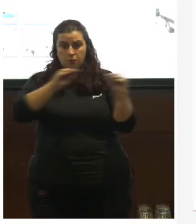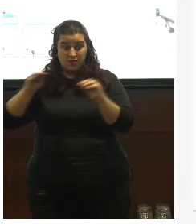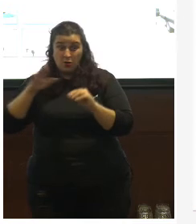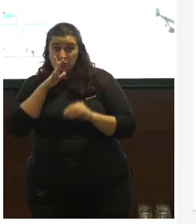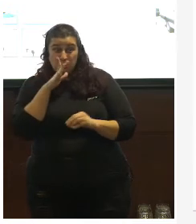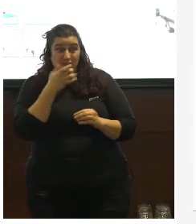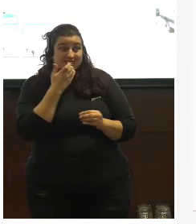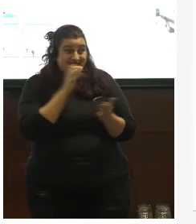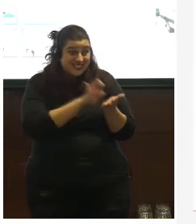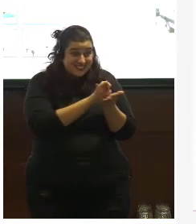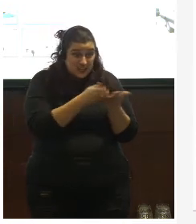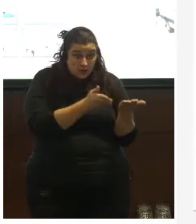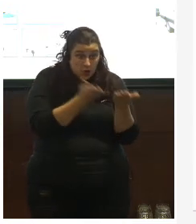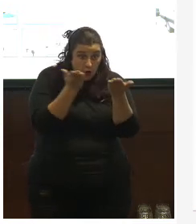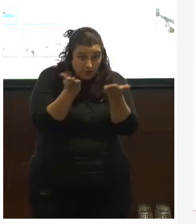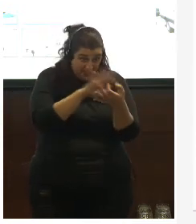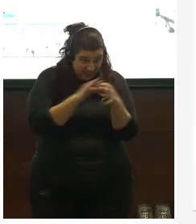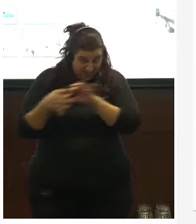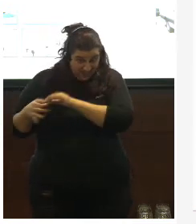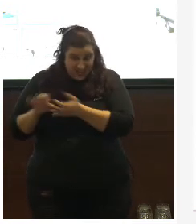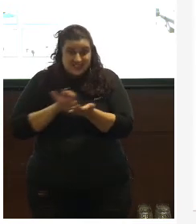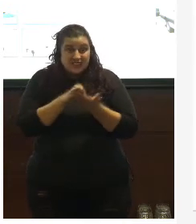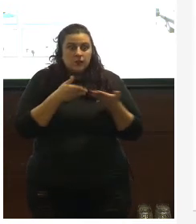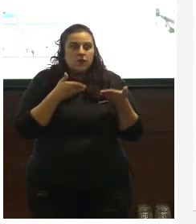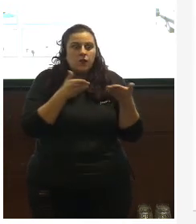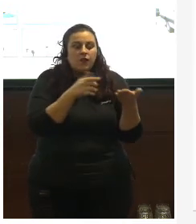help people with disabilities enjoy their travel.